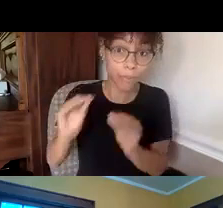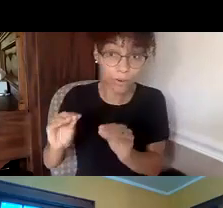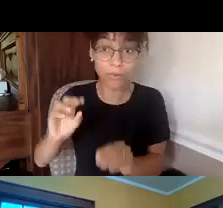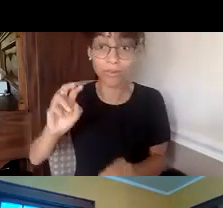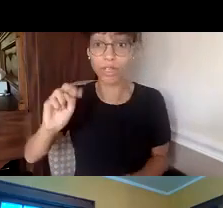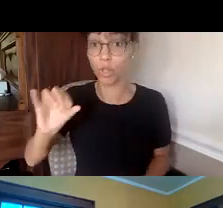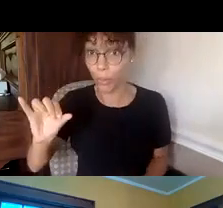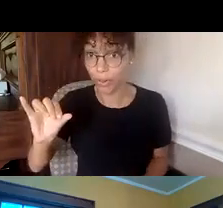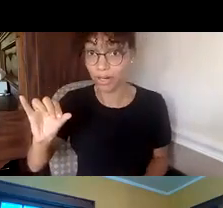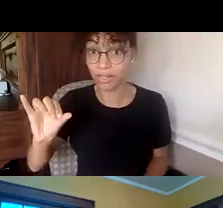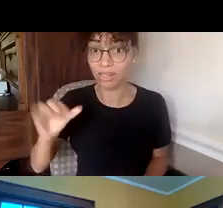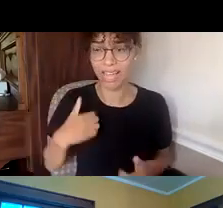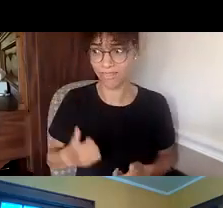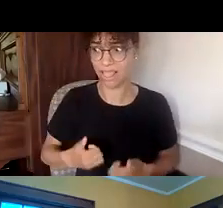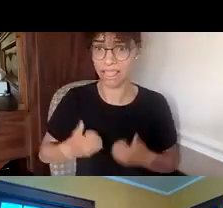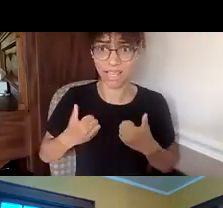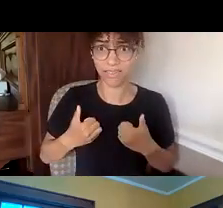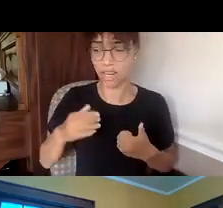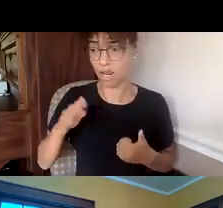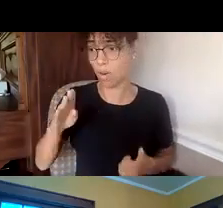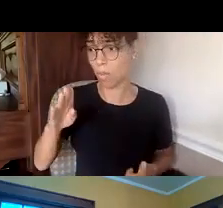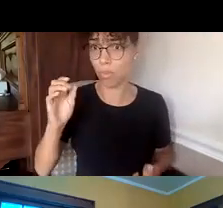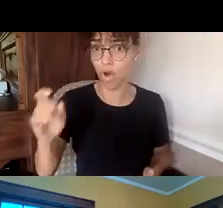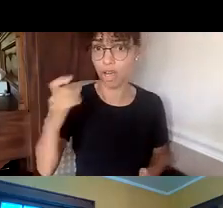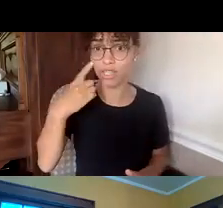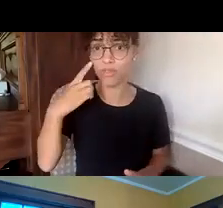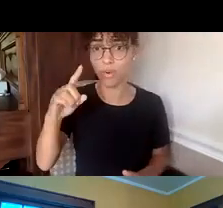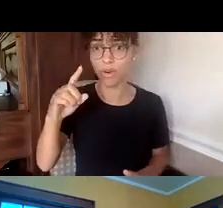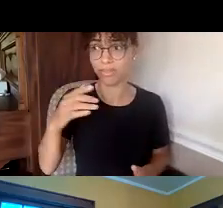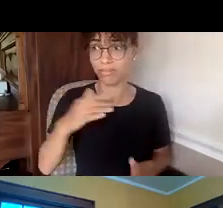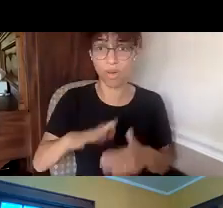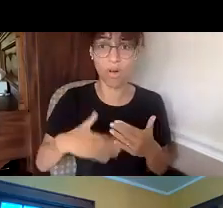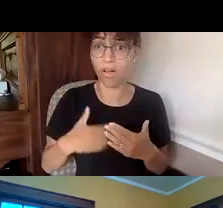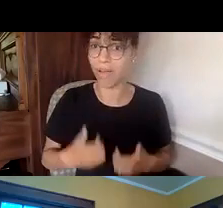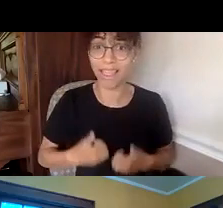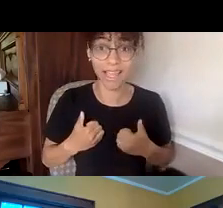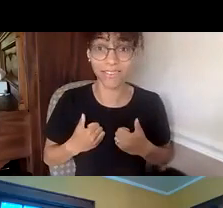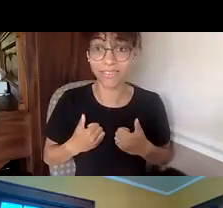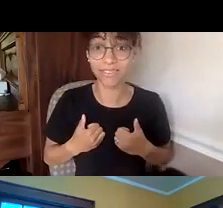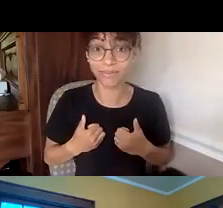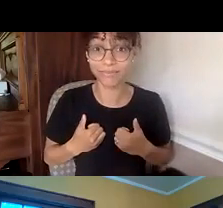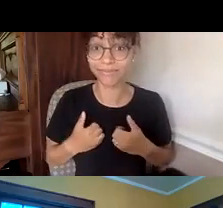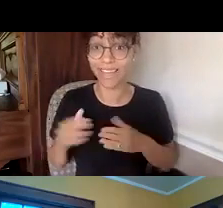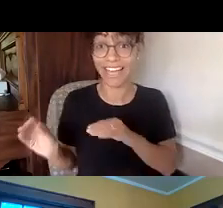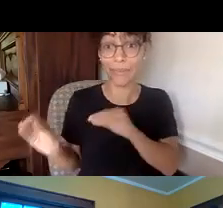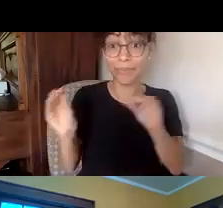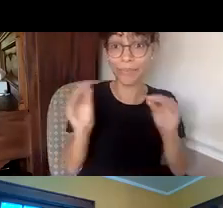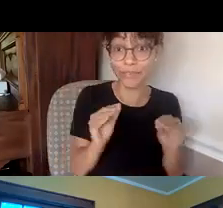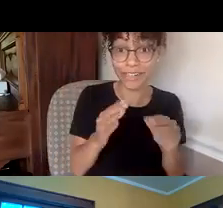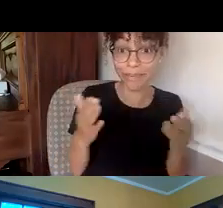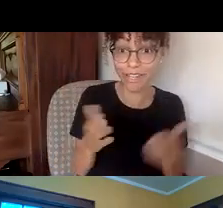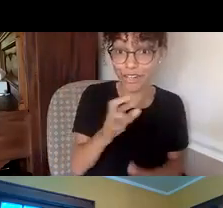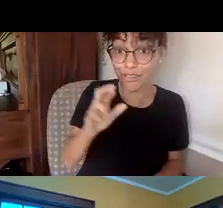York, and I've lived in the Bronx for basically all my life. Then I came up here to